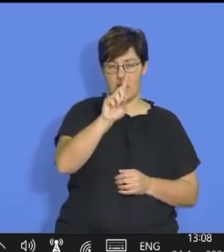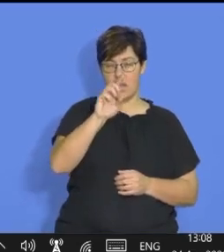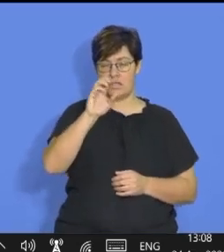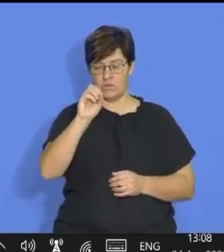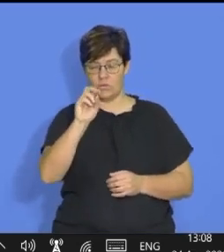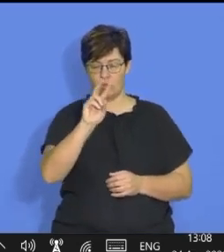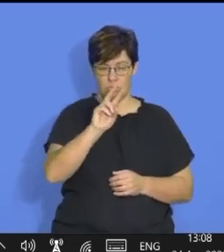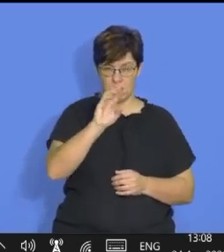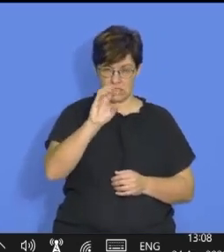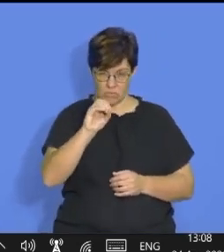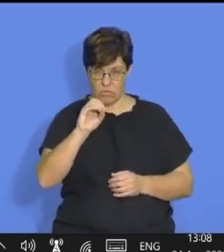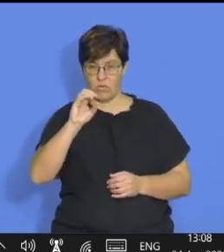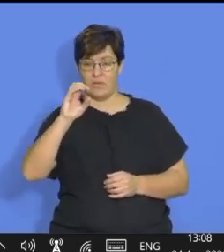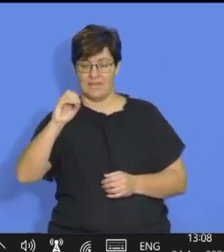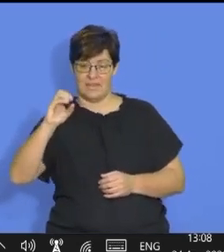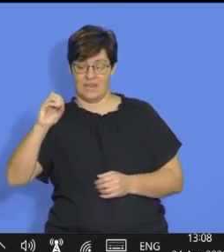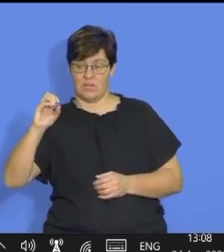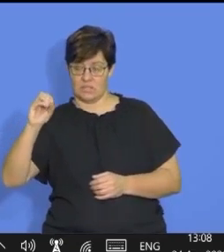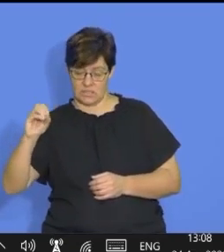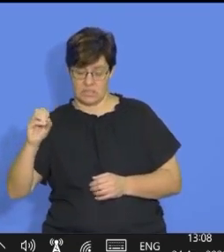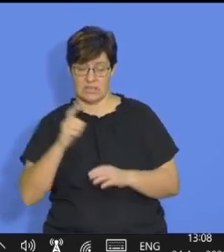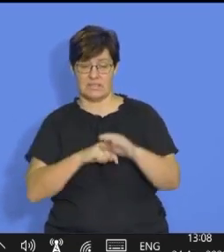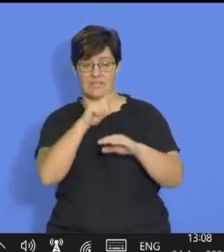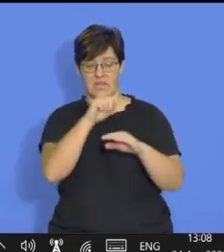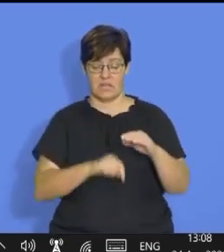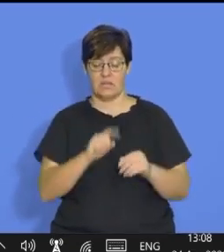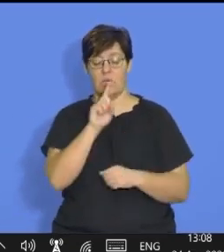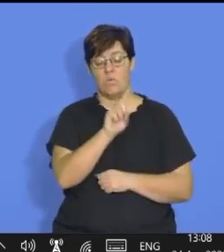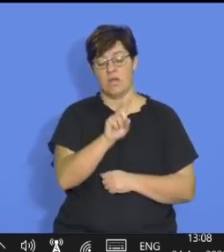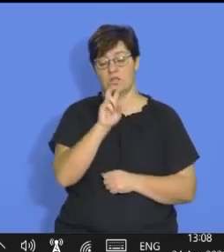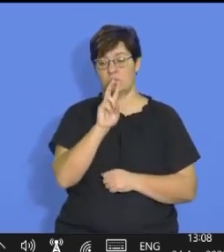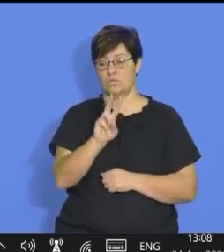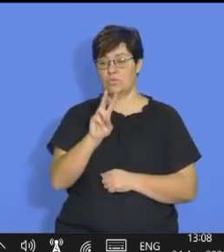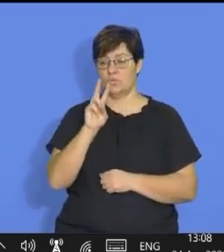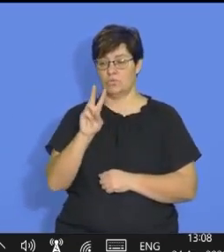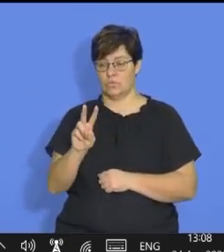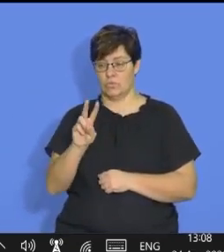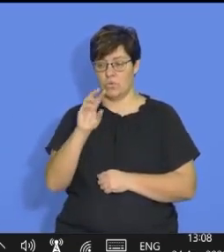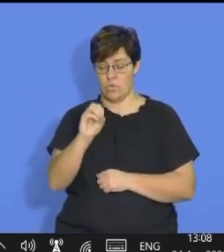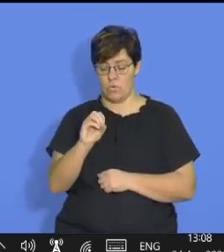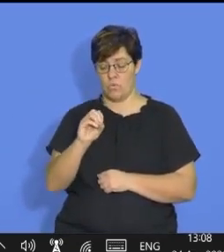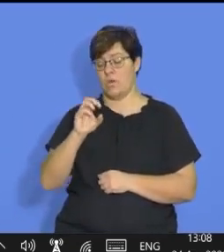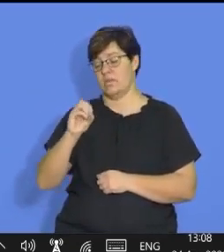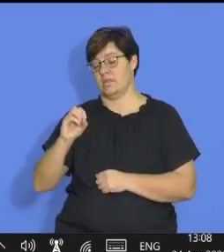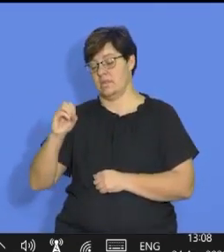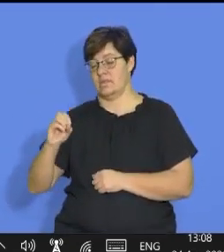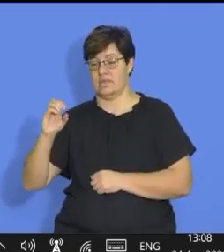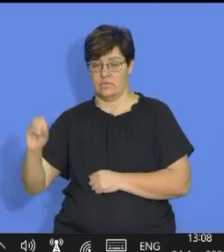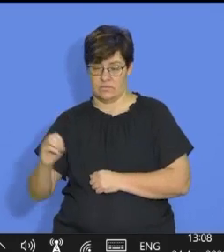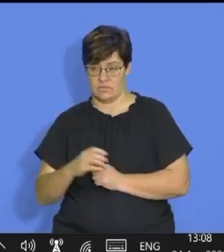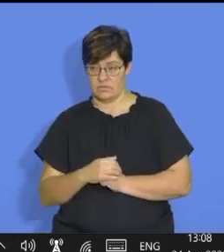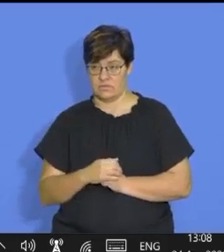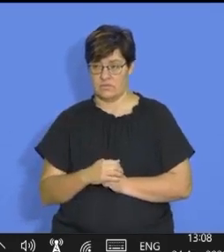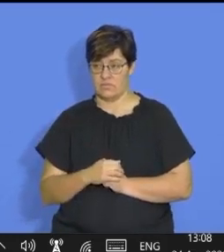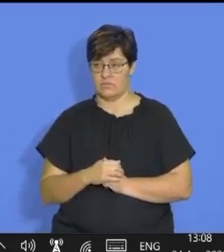1,020,000. Okay, there we go. We're going to divide this by our total capital contributed by